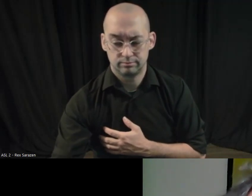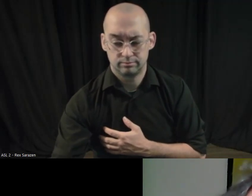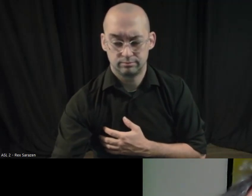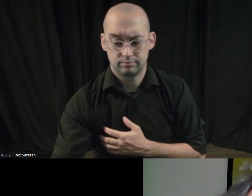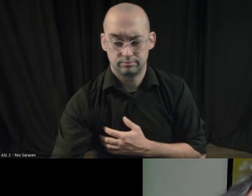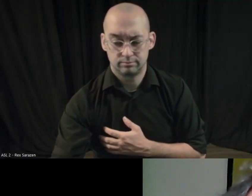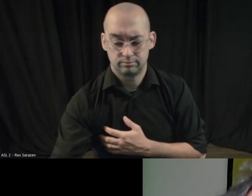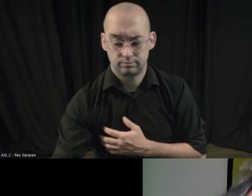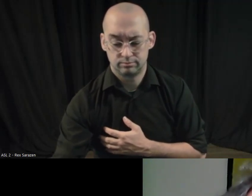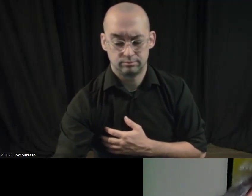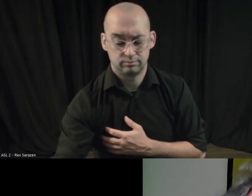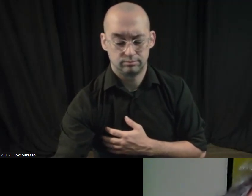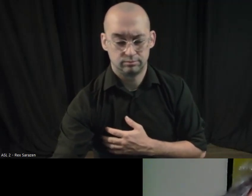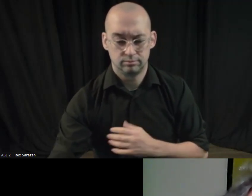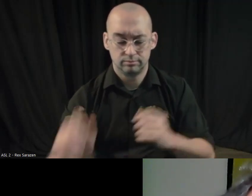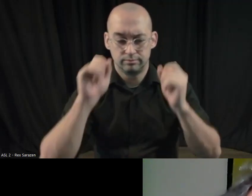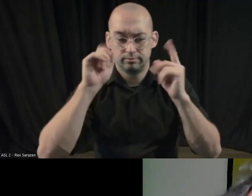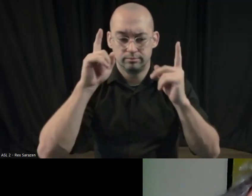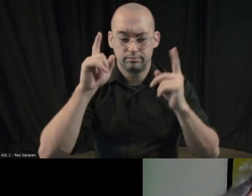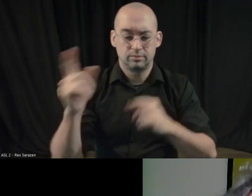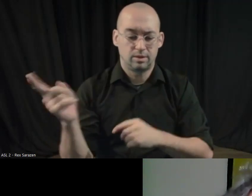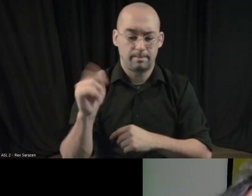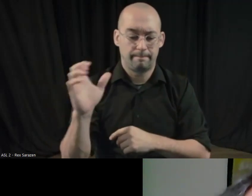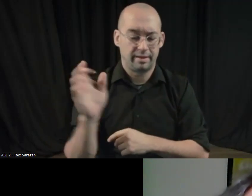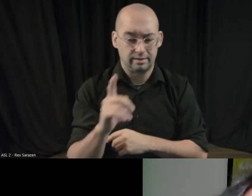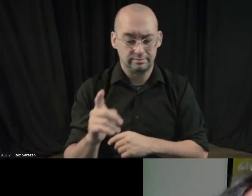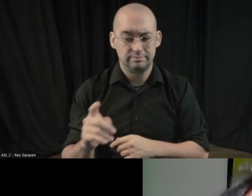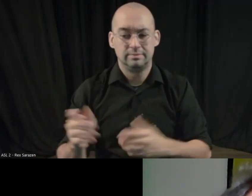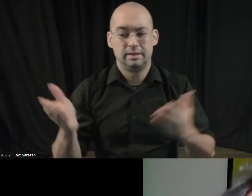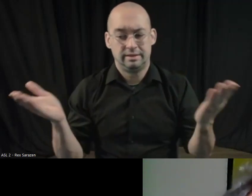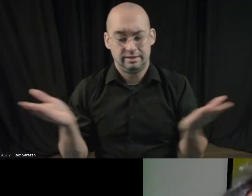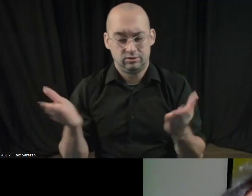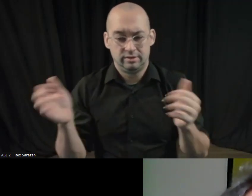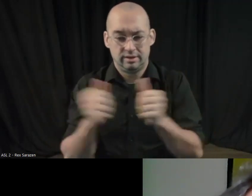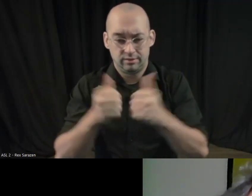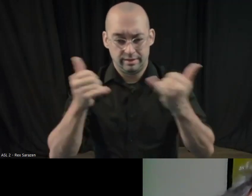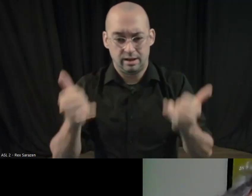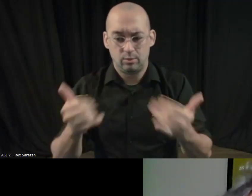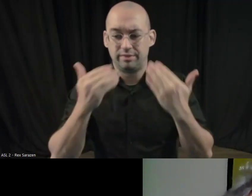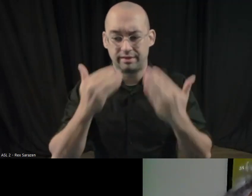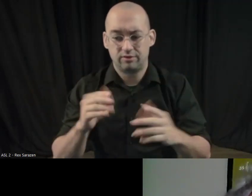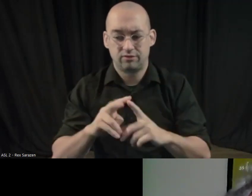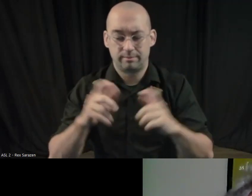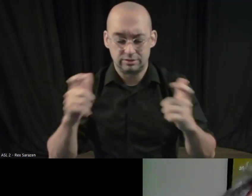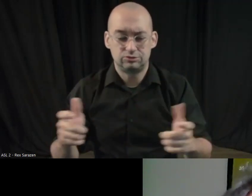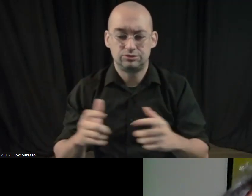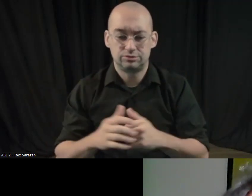Open your eyes, come back. Wahia, we are here together now. Thank you much.